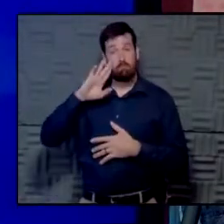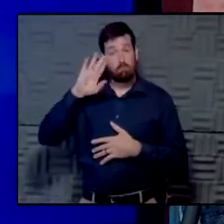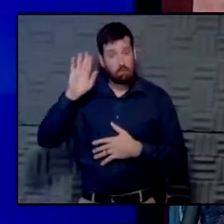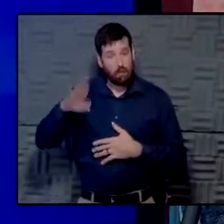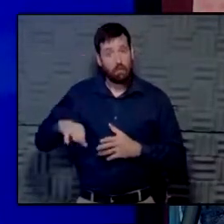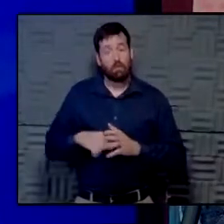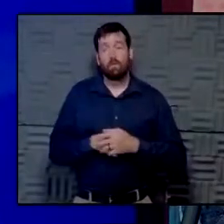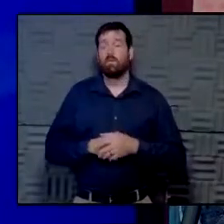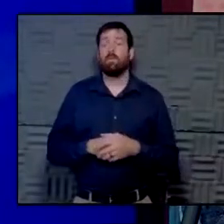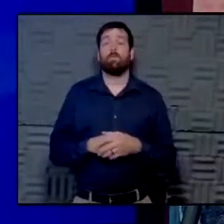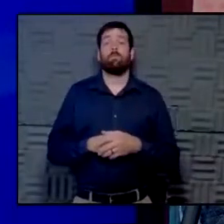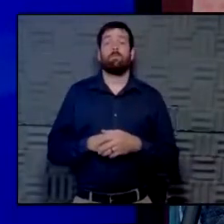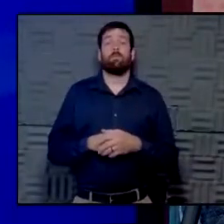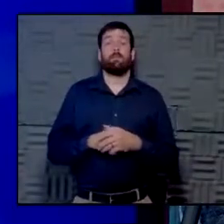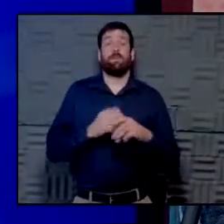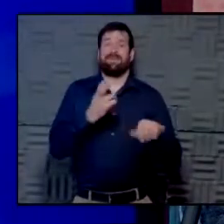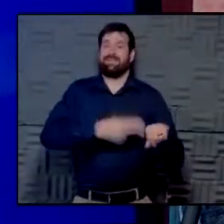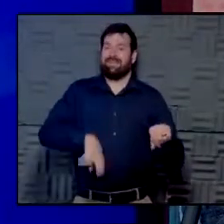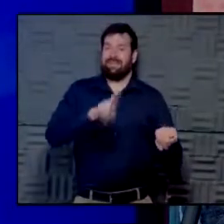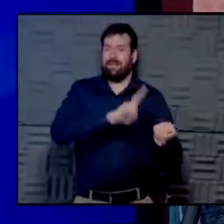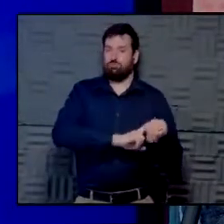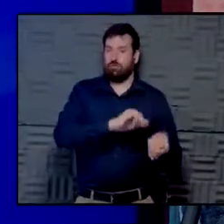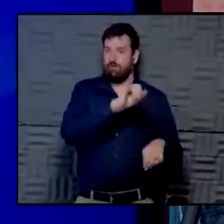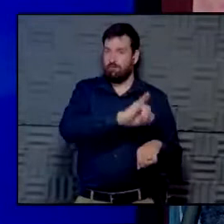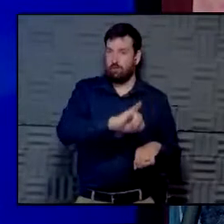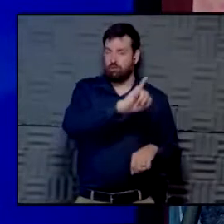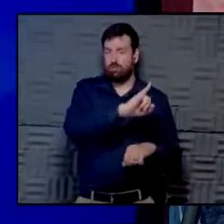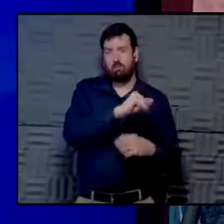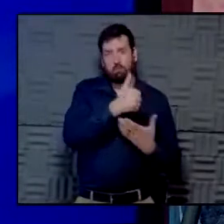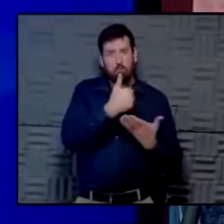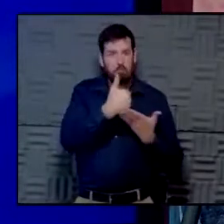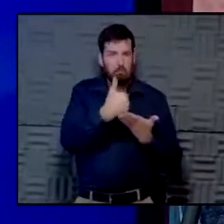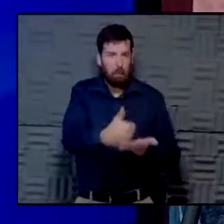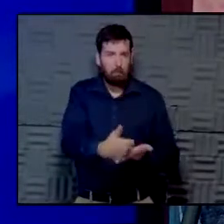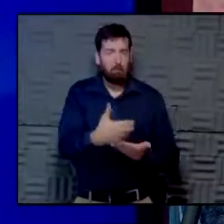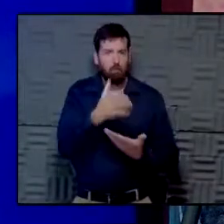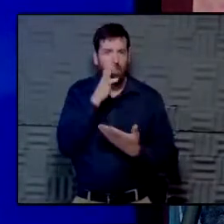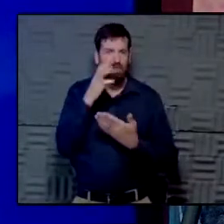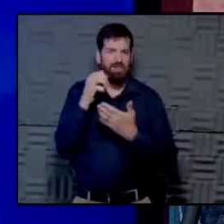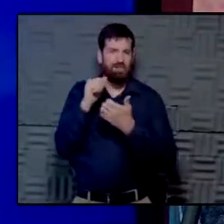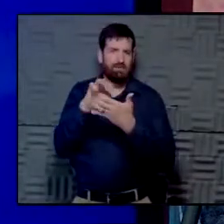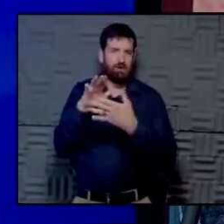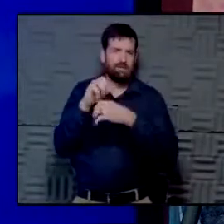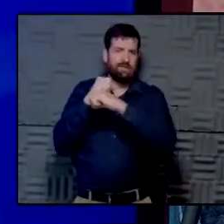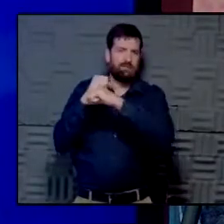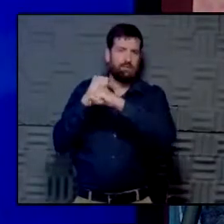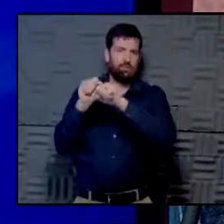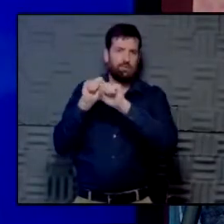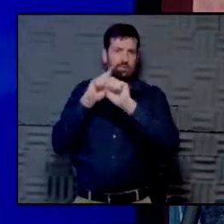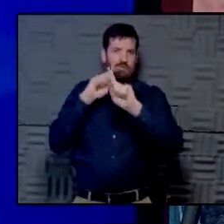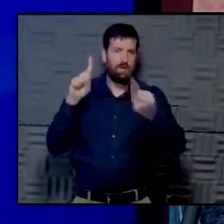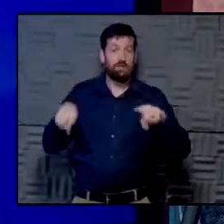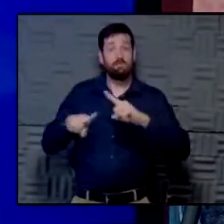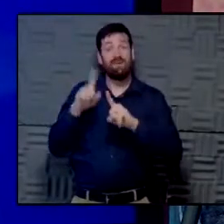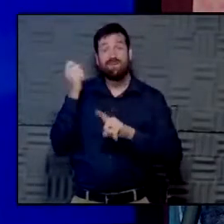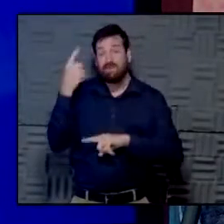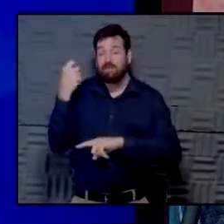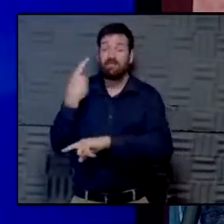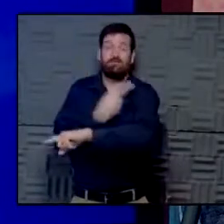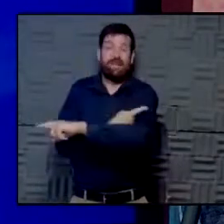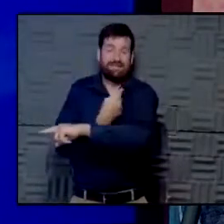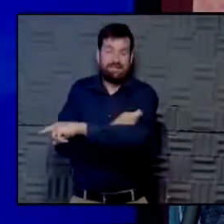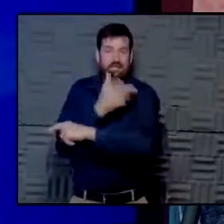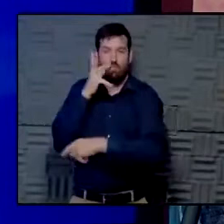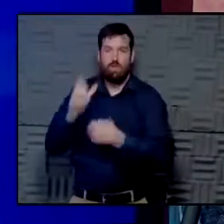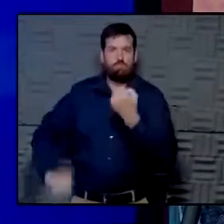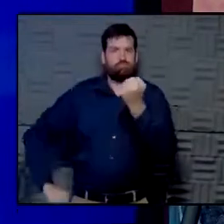having it naturally does help or you will have an immune response, but we also know that the vaccine can bolster that immunity, and so I